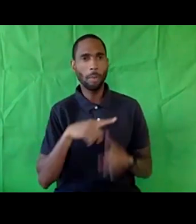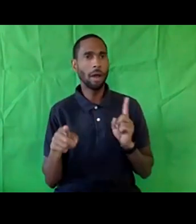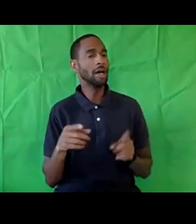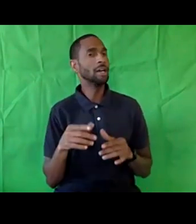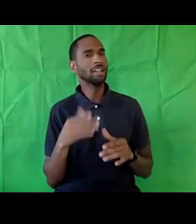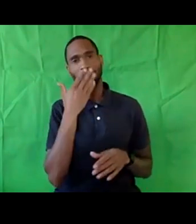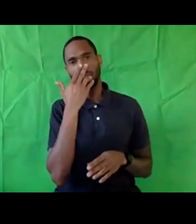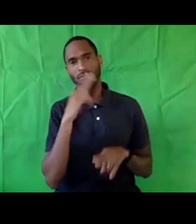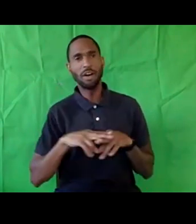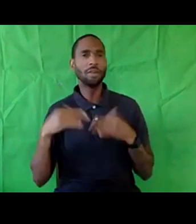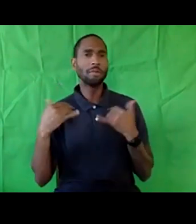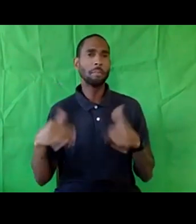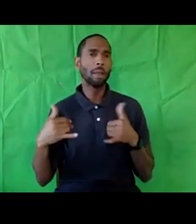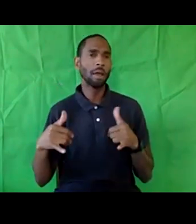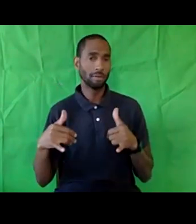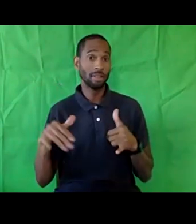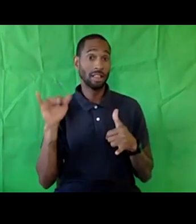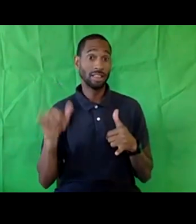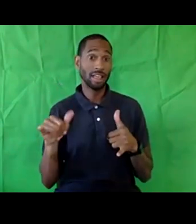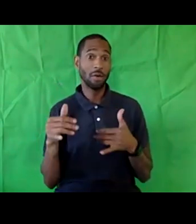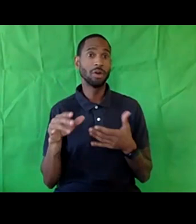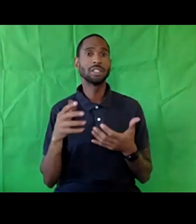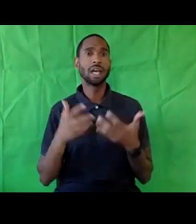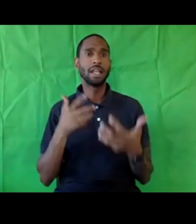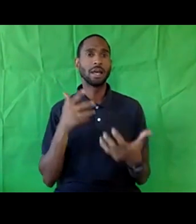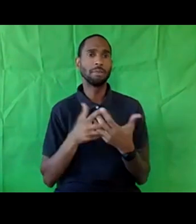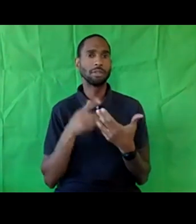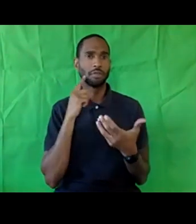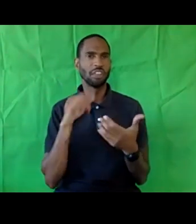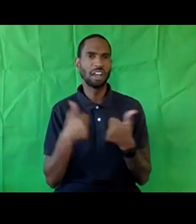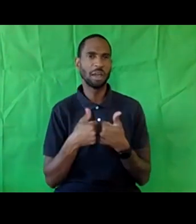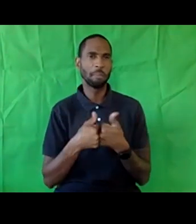So yeah, that was the adaptation that we did with Edgar.